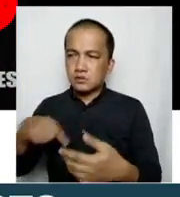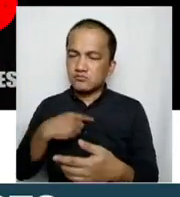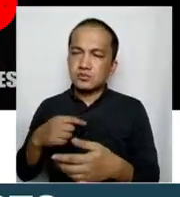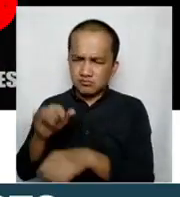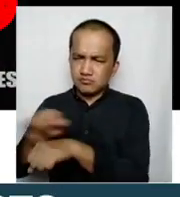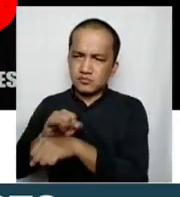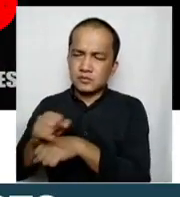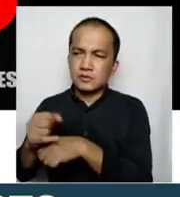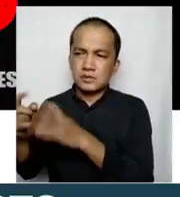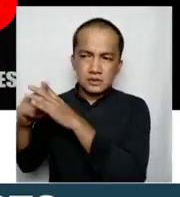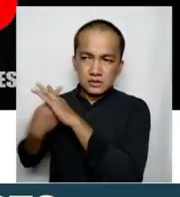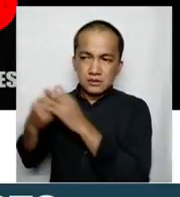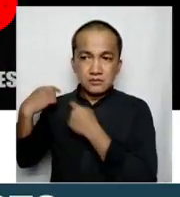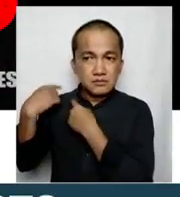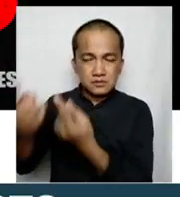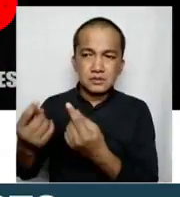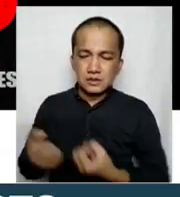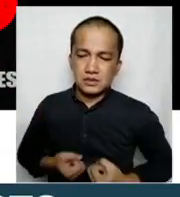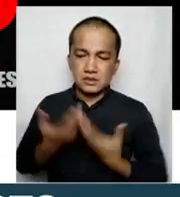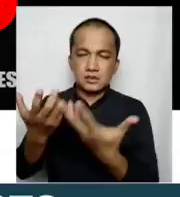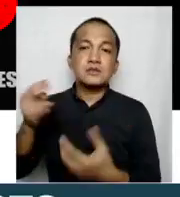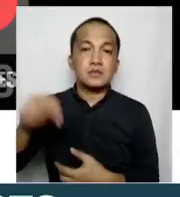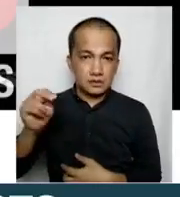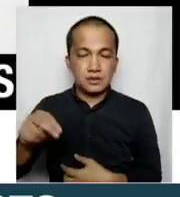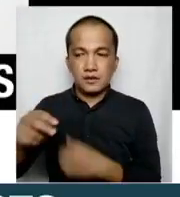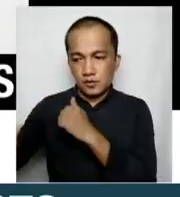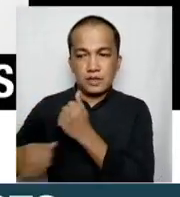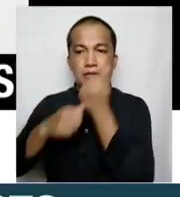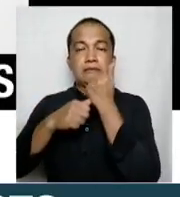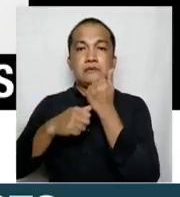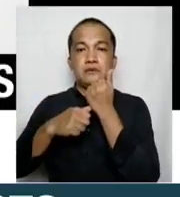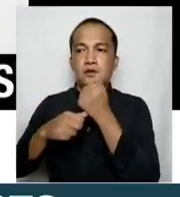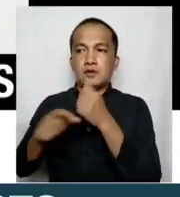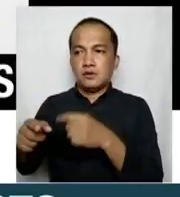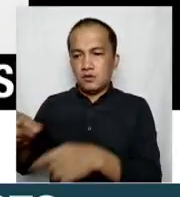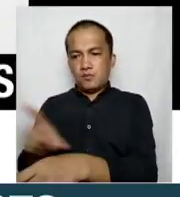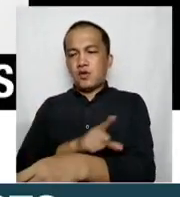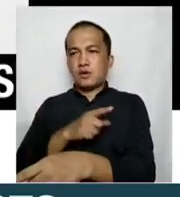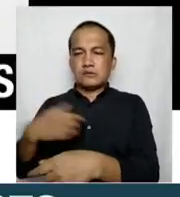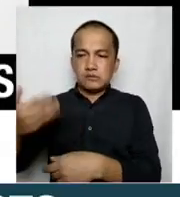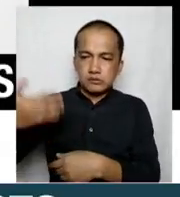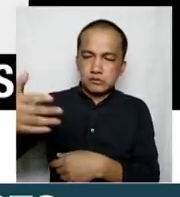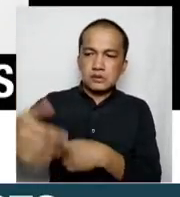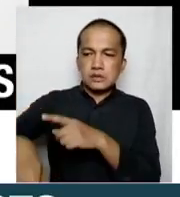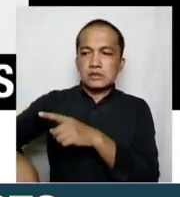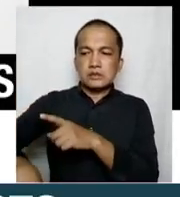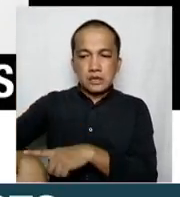the start to express the need for aid, and of course, yung longer term na na support